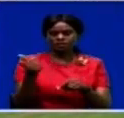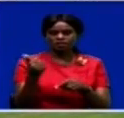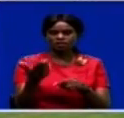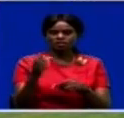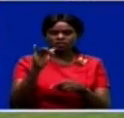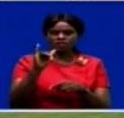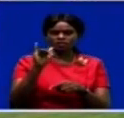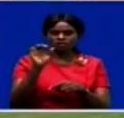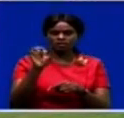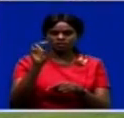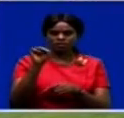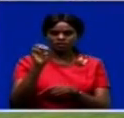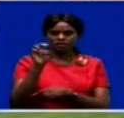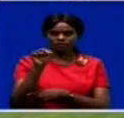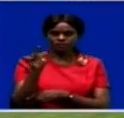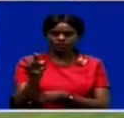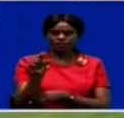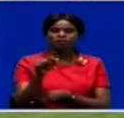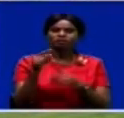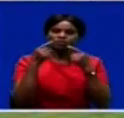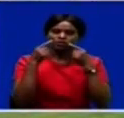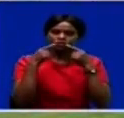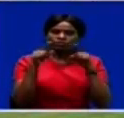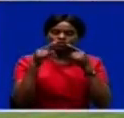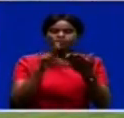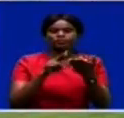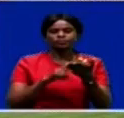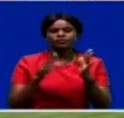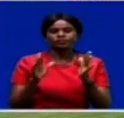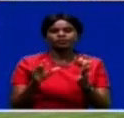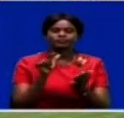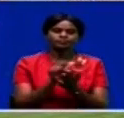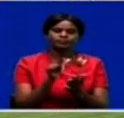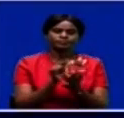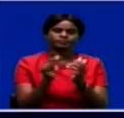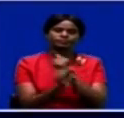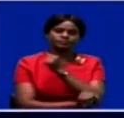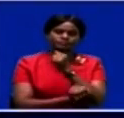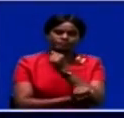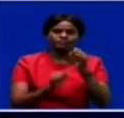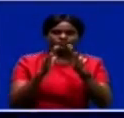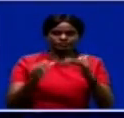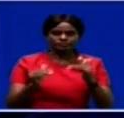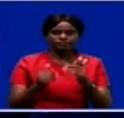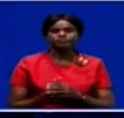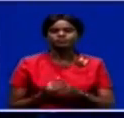Guyana. Mark Ziligone, ZNBC News, State House.